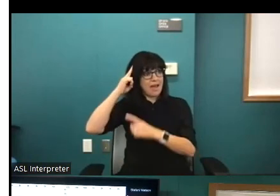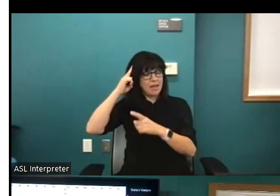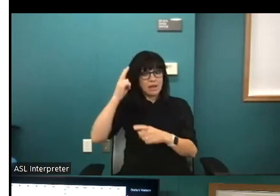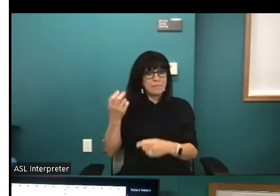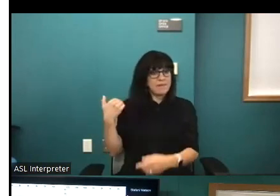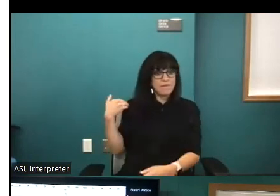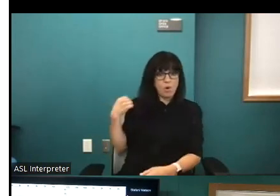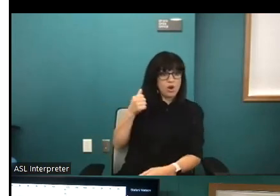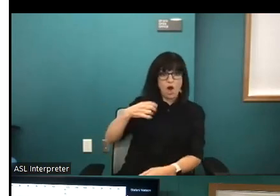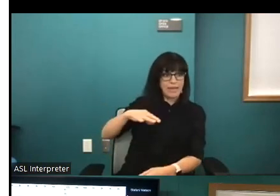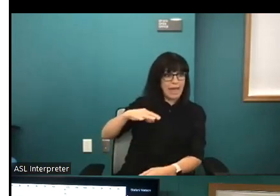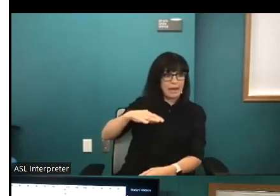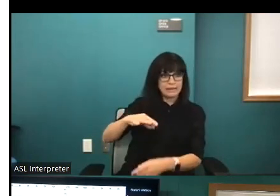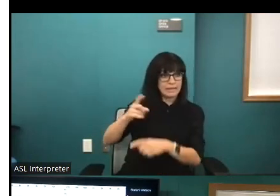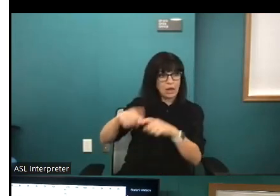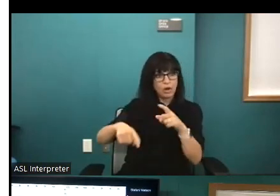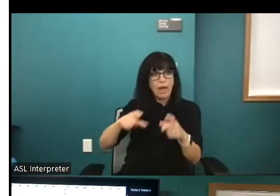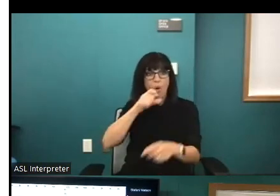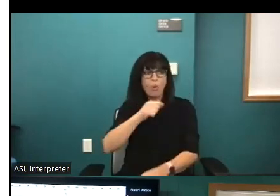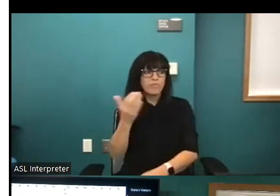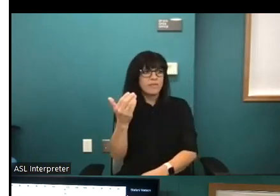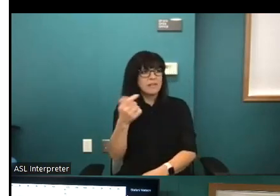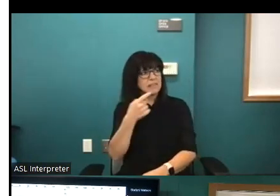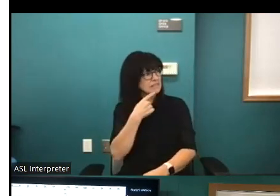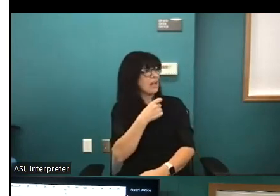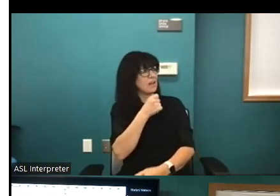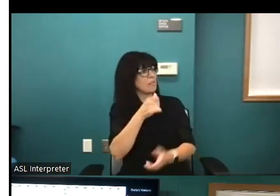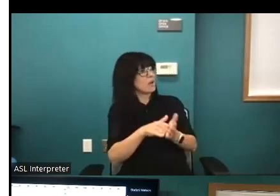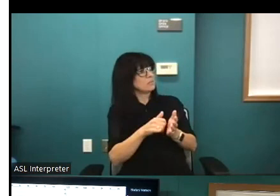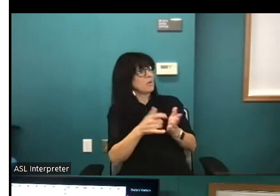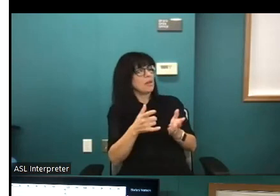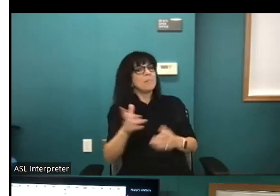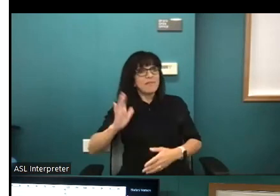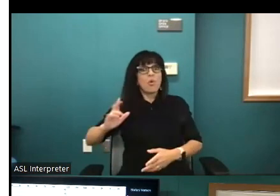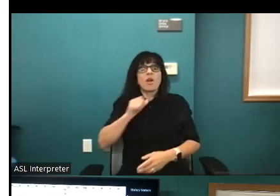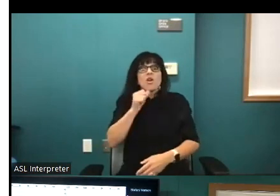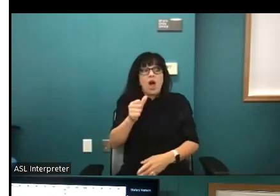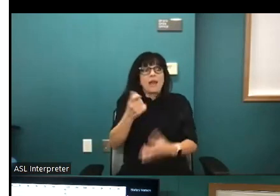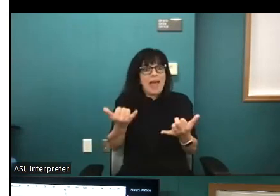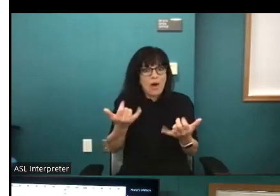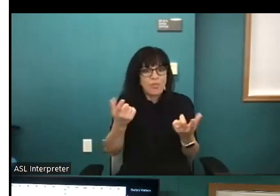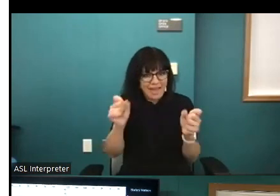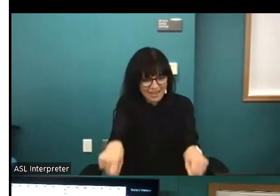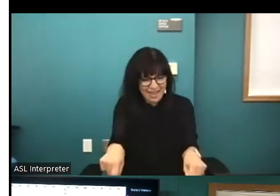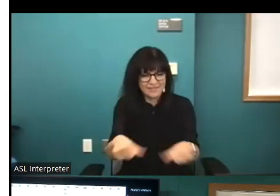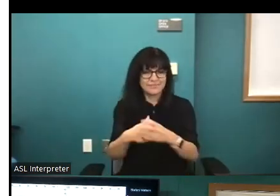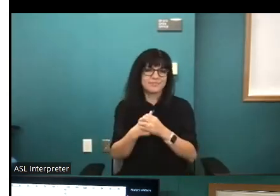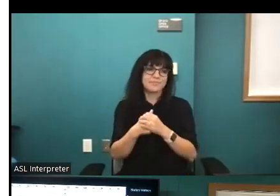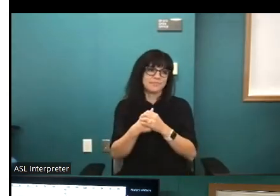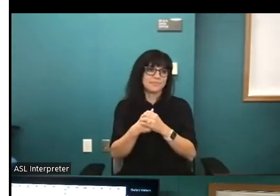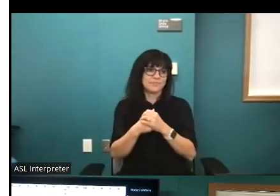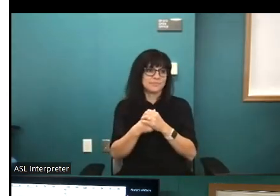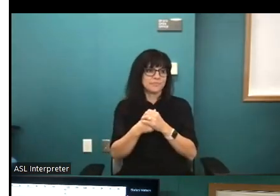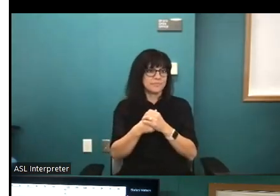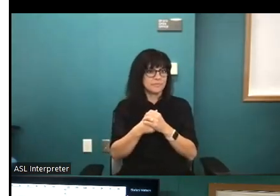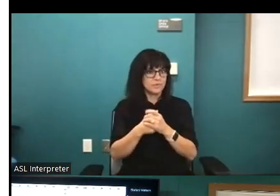candidates before, and now we get the like 15-year-olds who are like, well, I was told it wasn't possible. I was like, it wasn't, but now it is. So, but this is a thing.